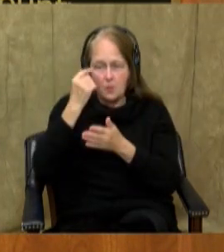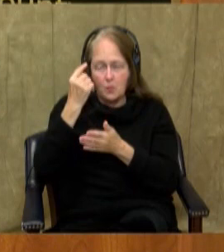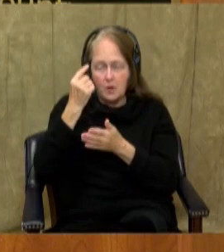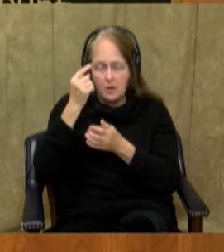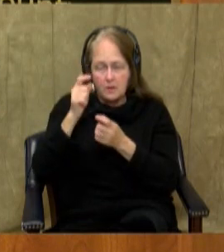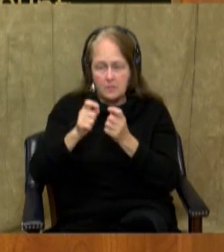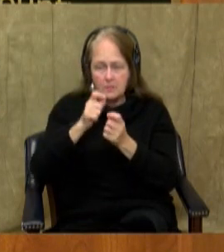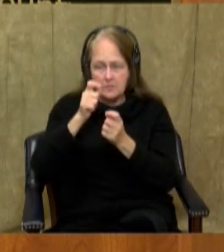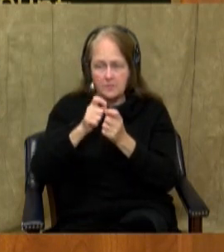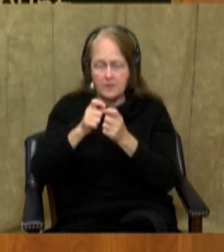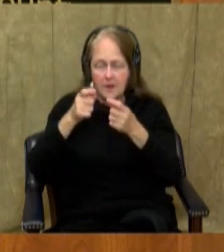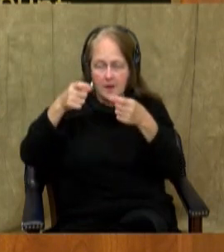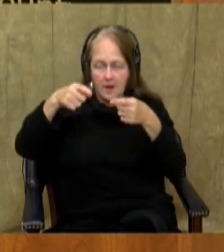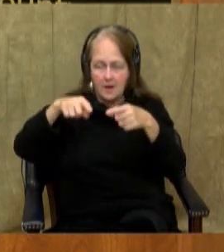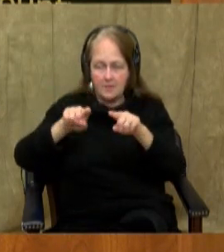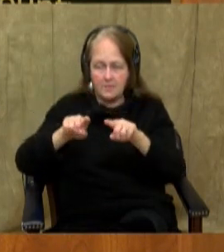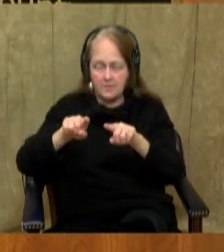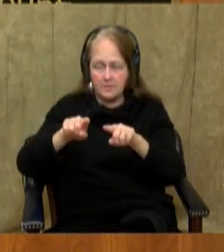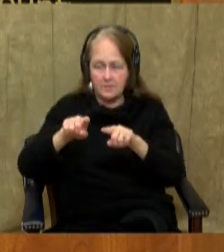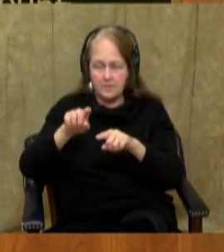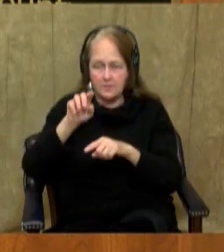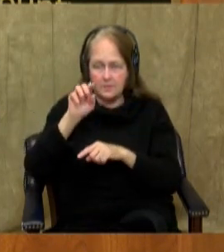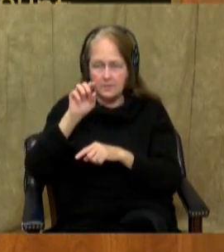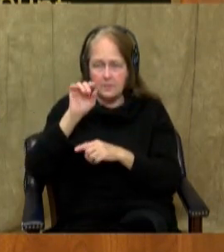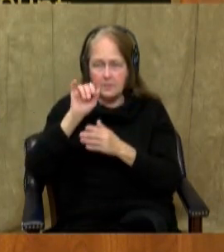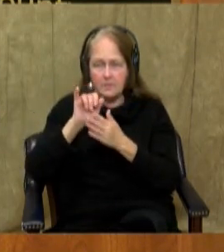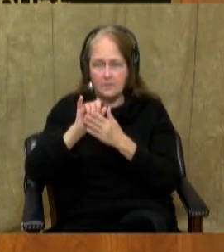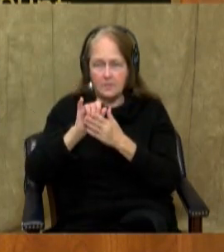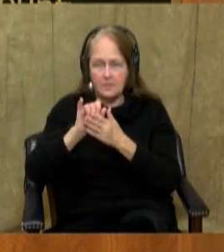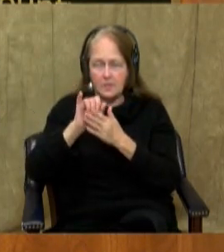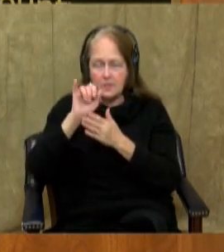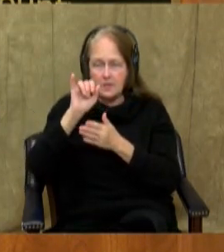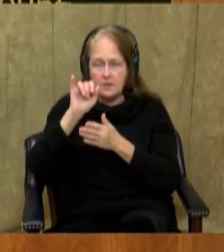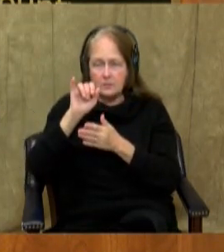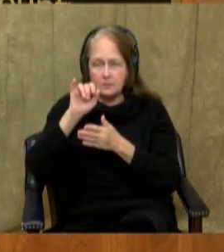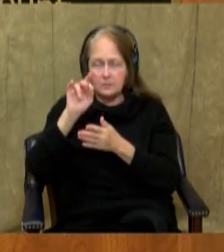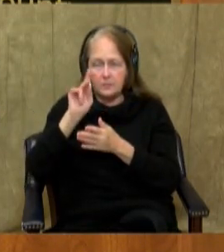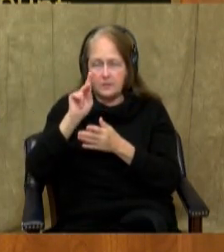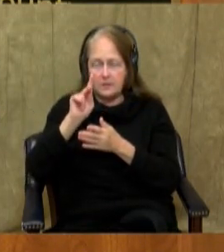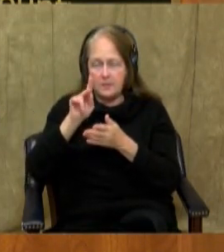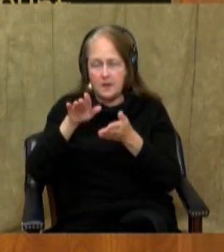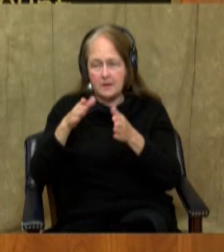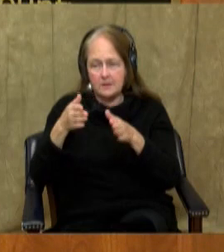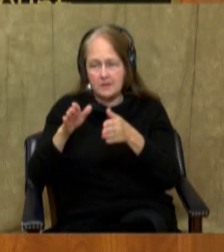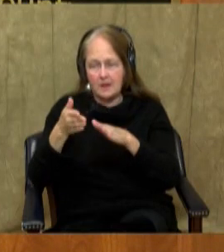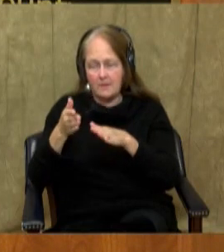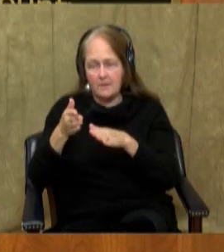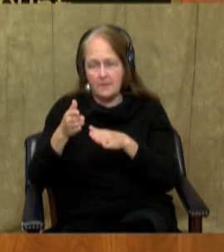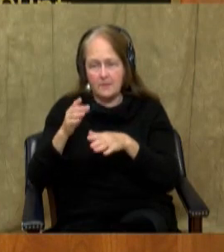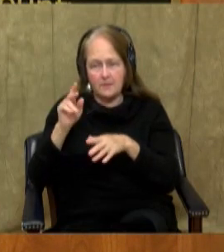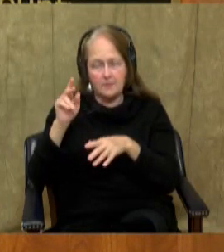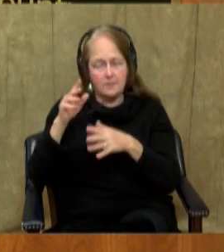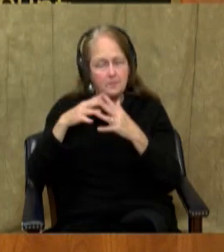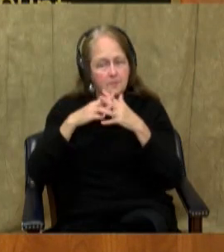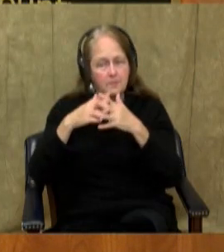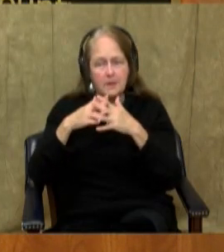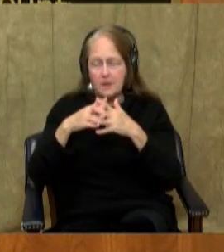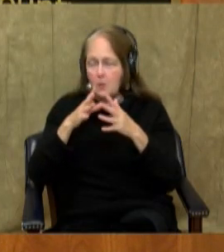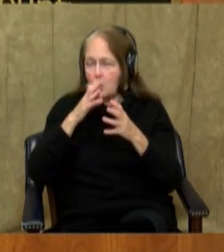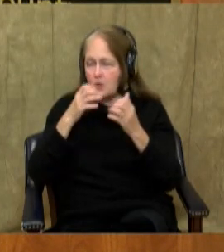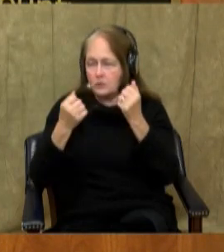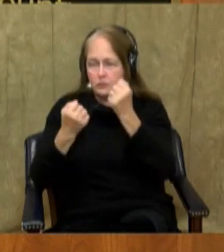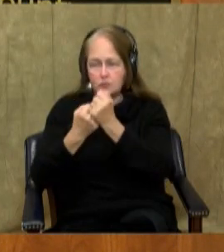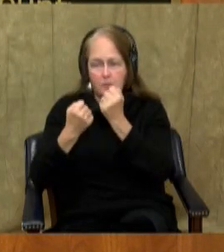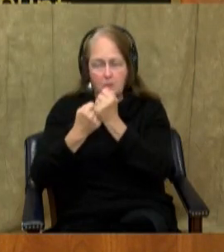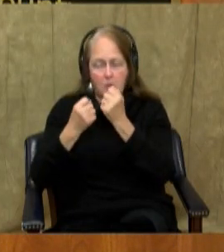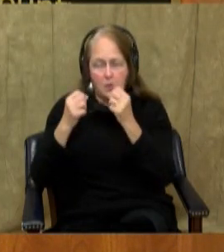particular event called the My Lai Massacre basically turned a whole lot of Americans off to the support of the war